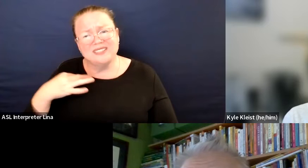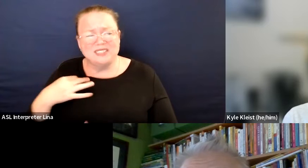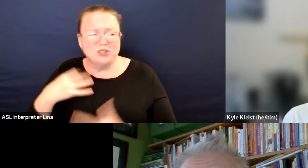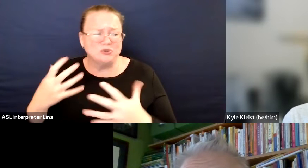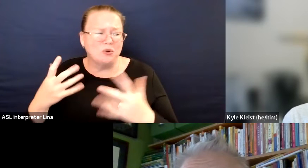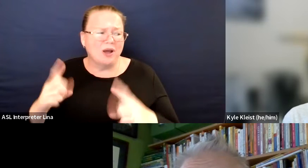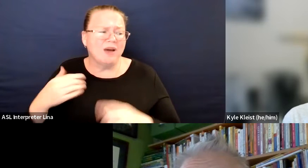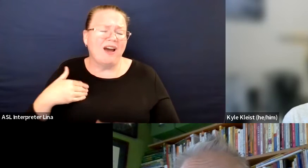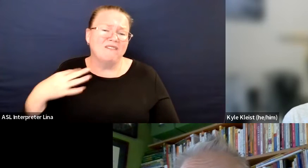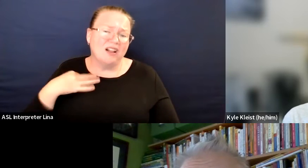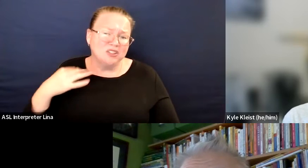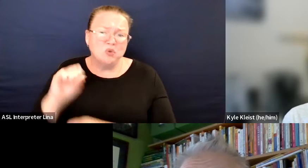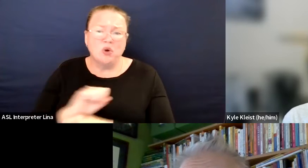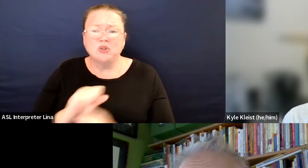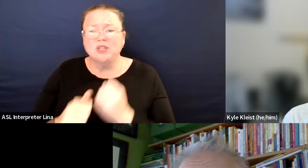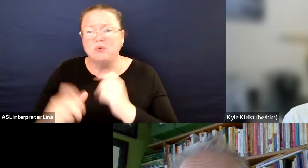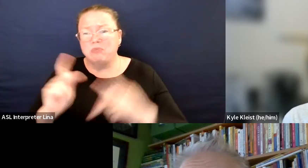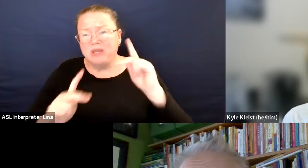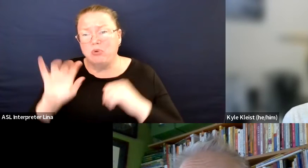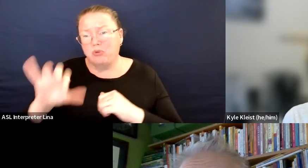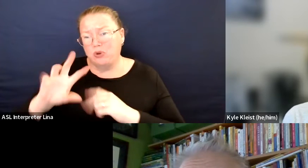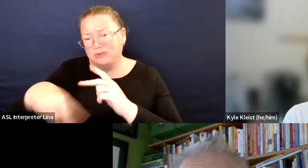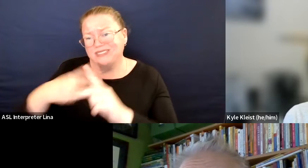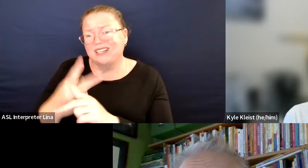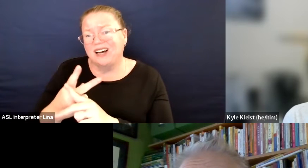you have volunteers working with people in those kind of